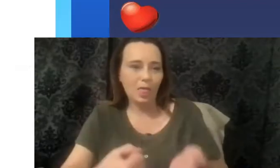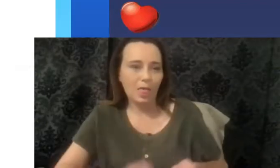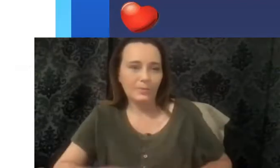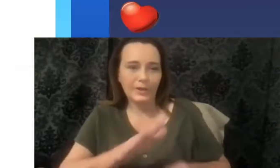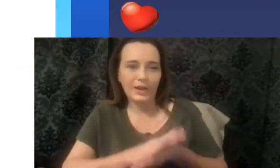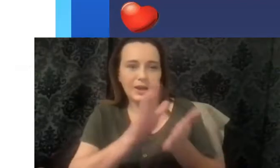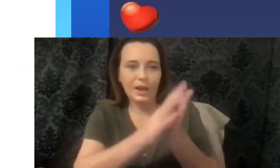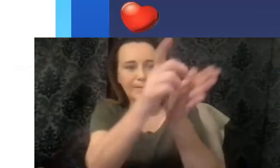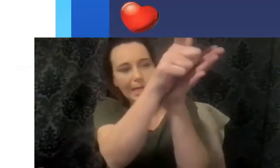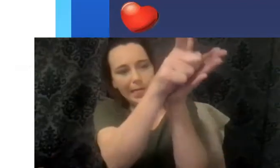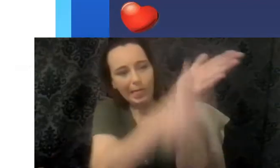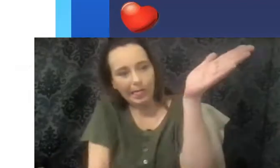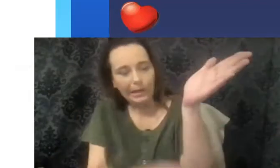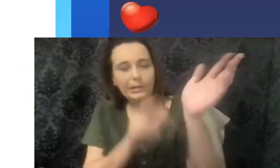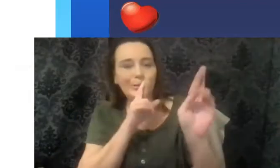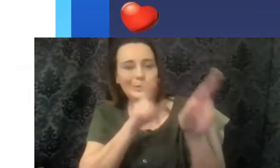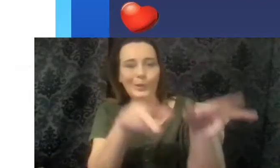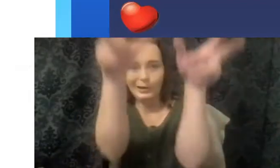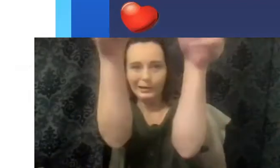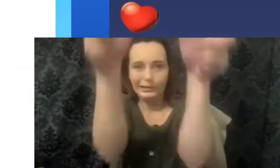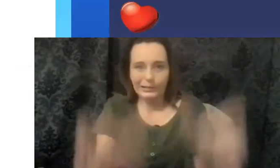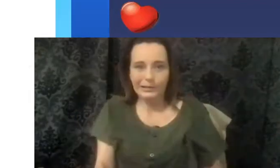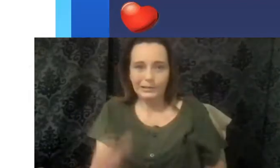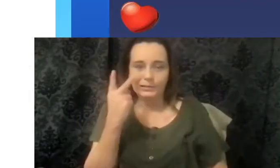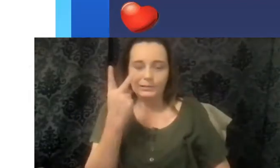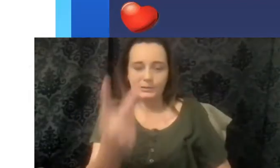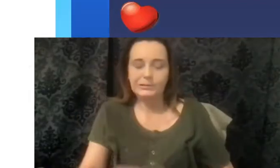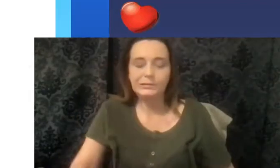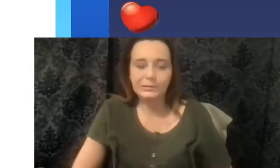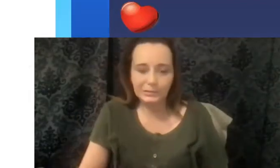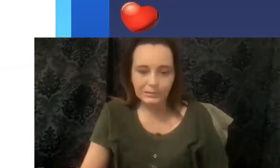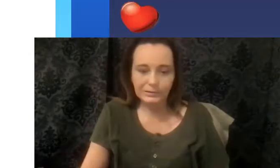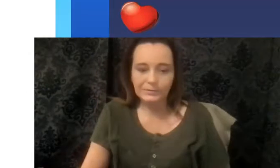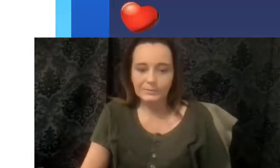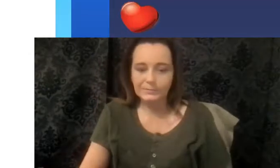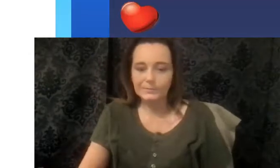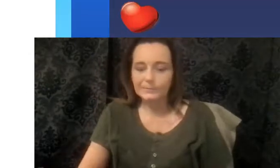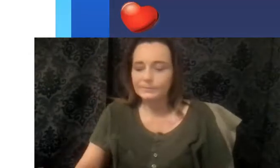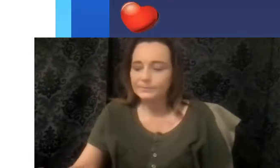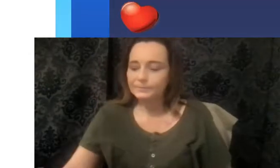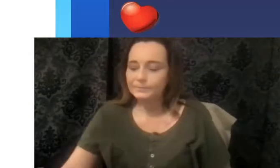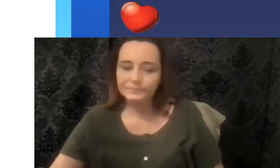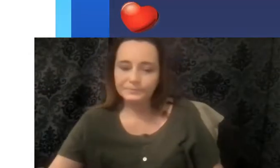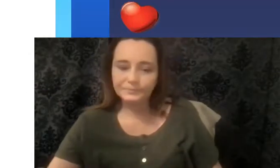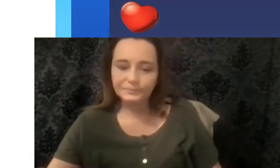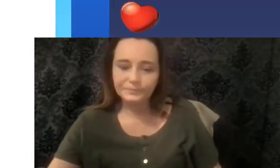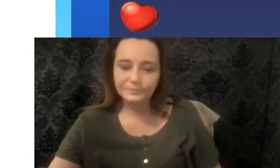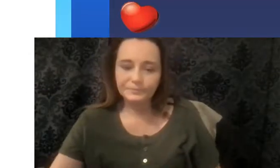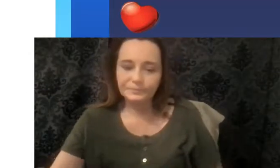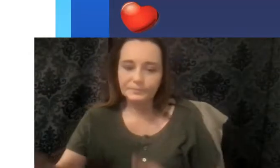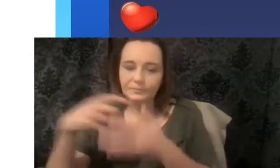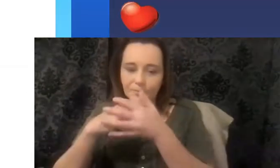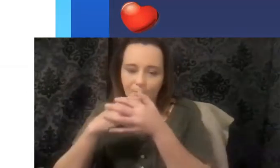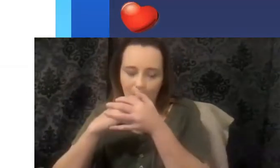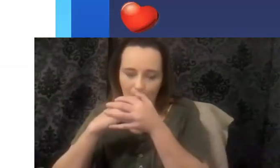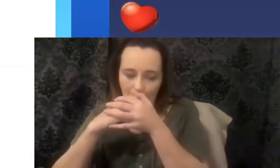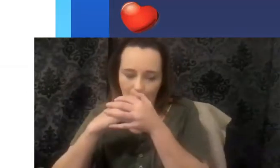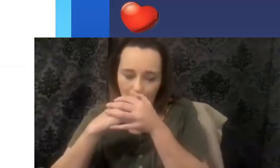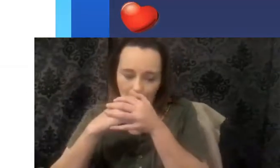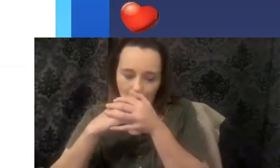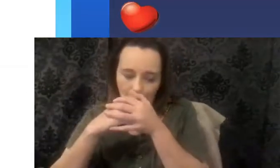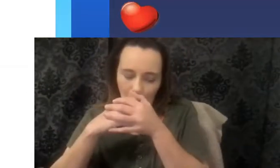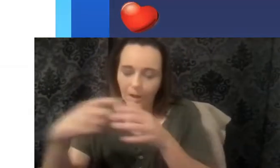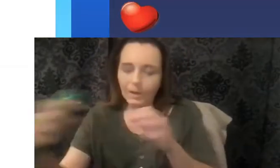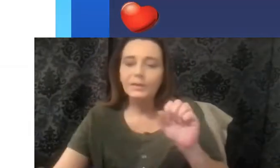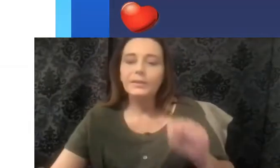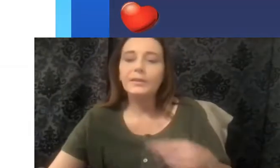the report of the thank inspection. you. Okay. Yeah. And Go ahead. can I